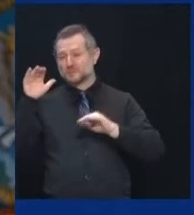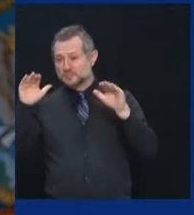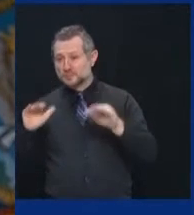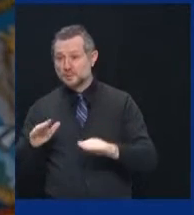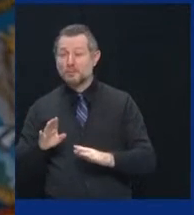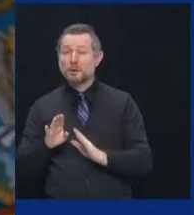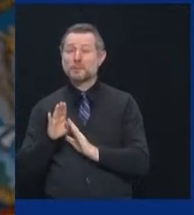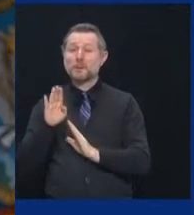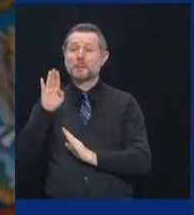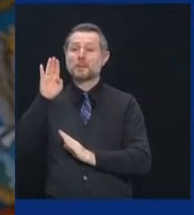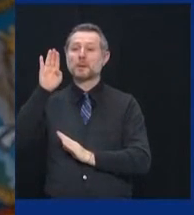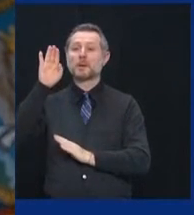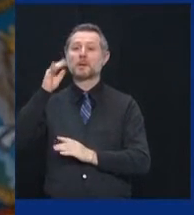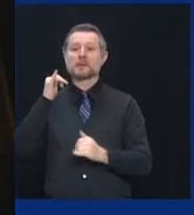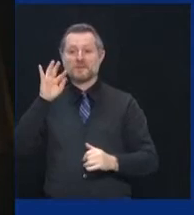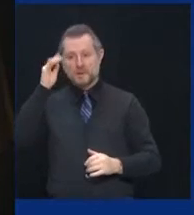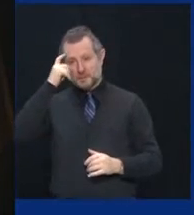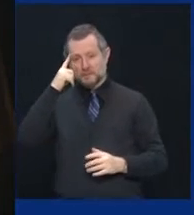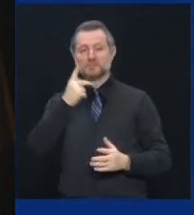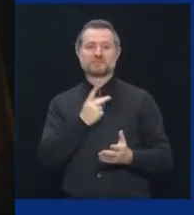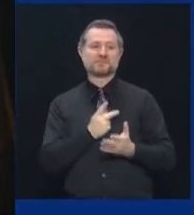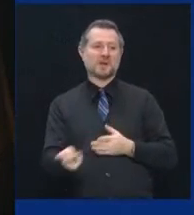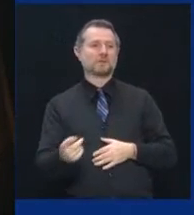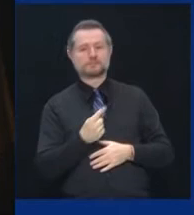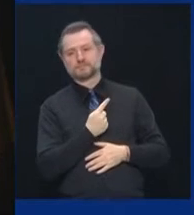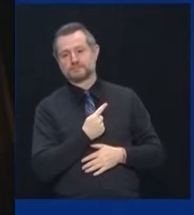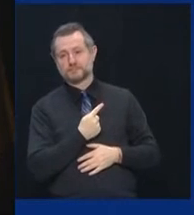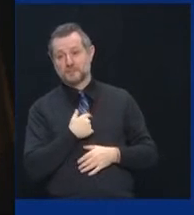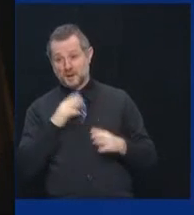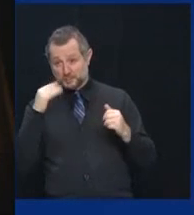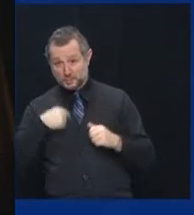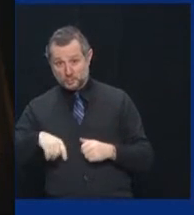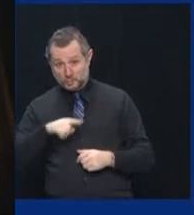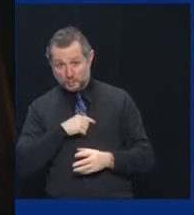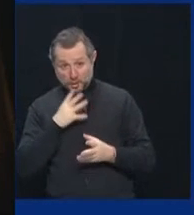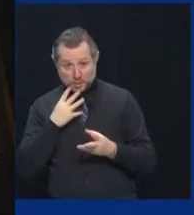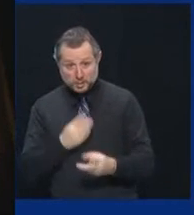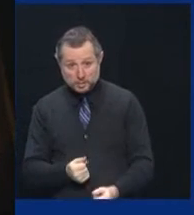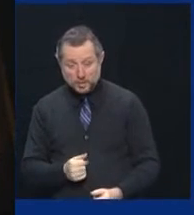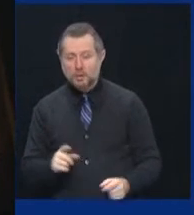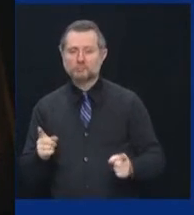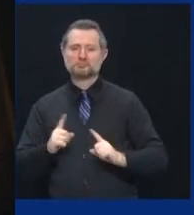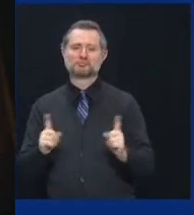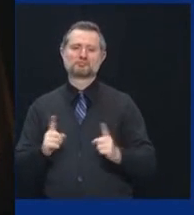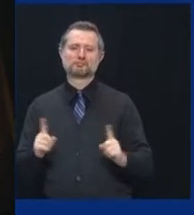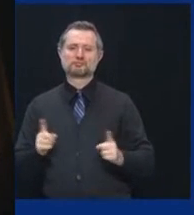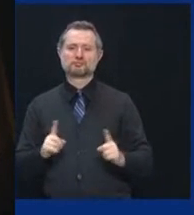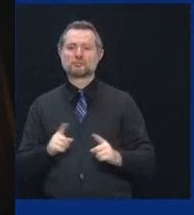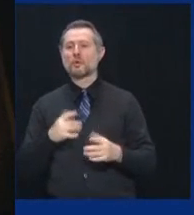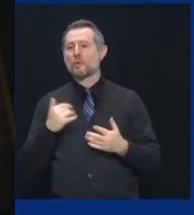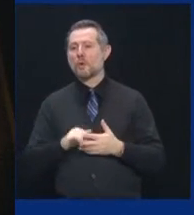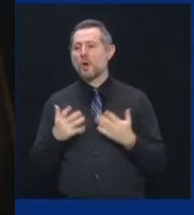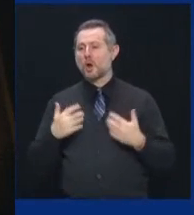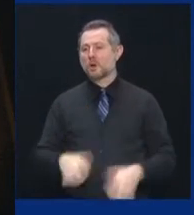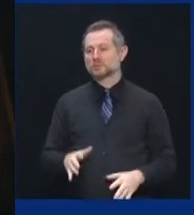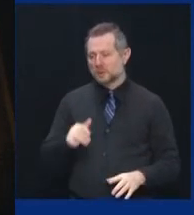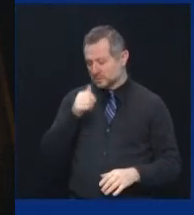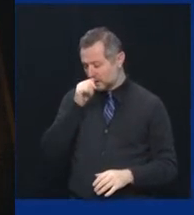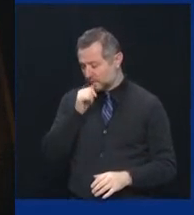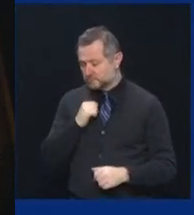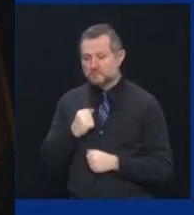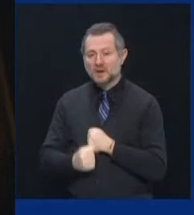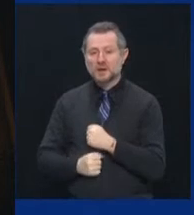the financial bill for federal incompetence. New Yorkers already paid too high a